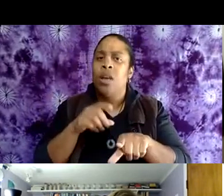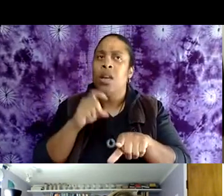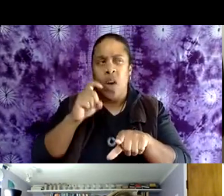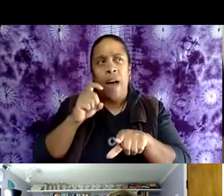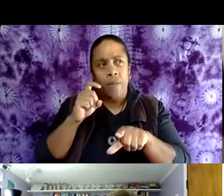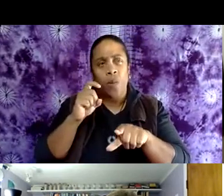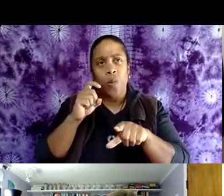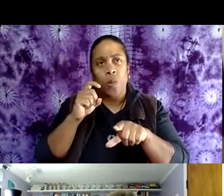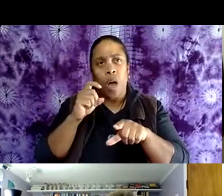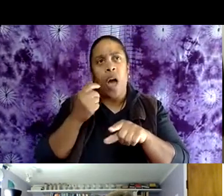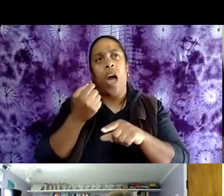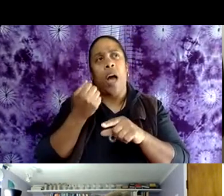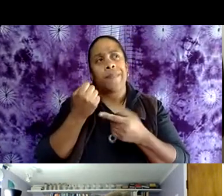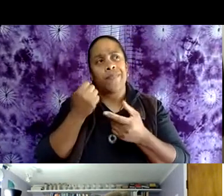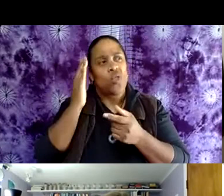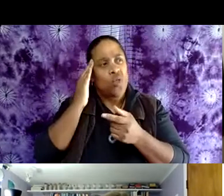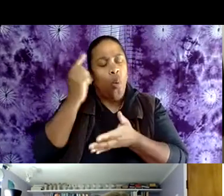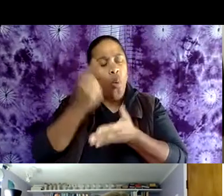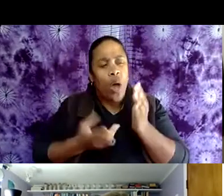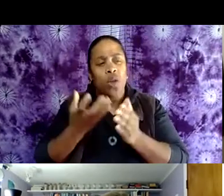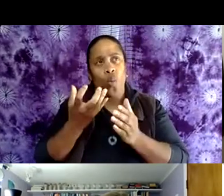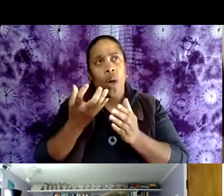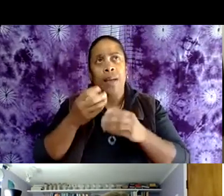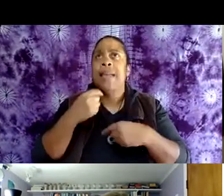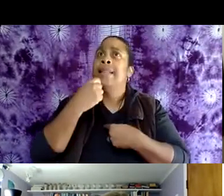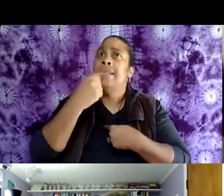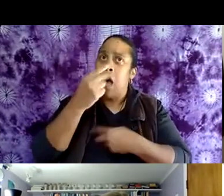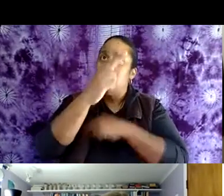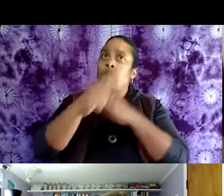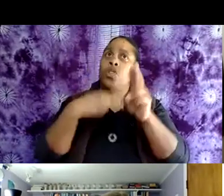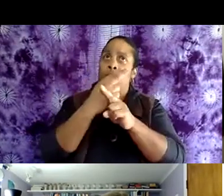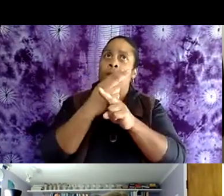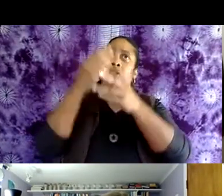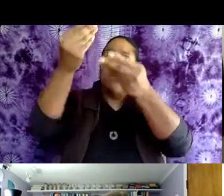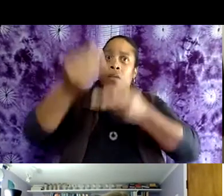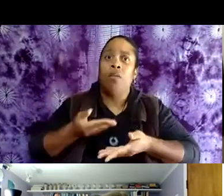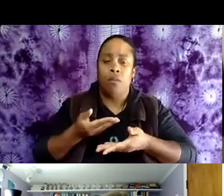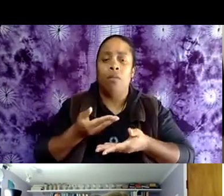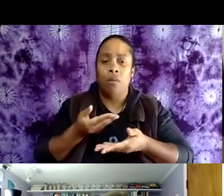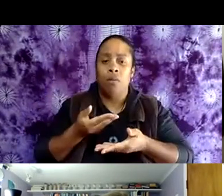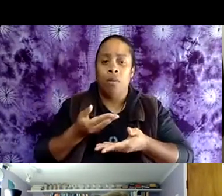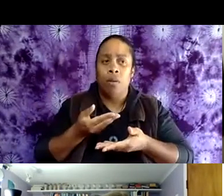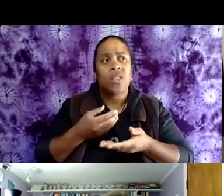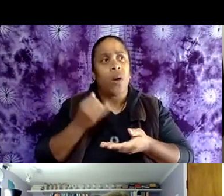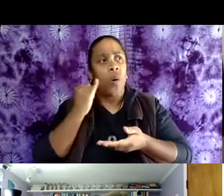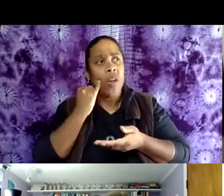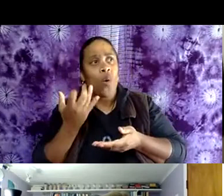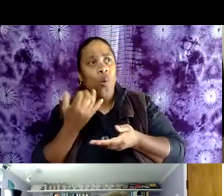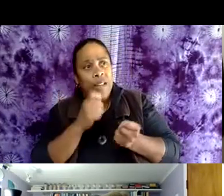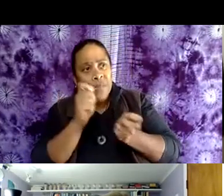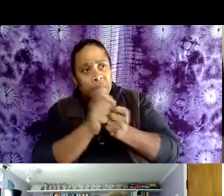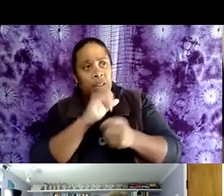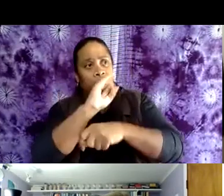out there so that the universe will bring you the man that you like or the kind of job that you are ideal